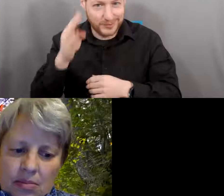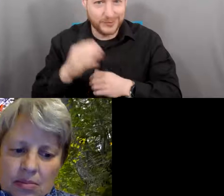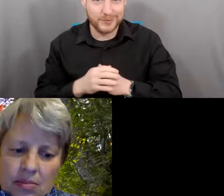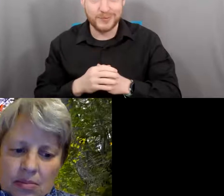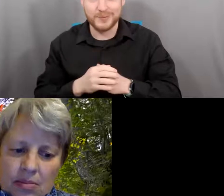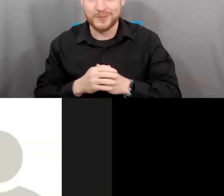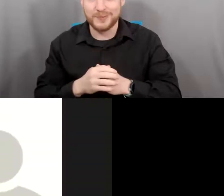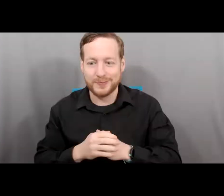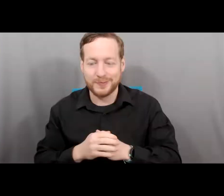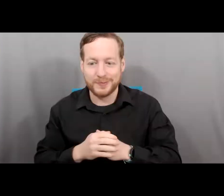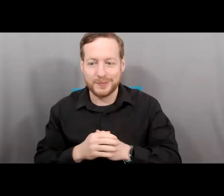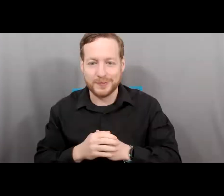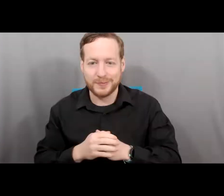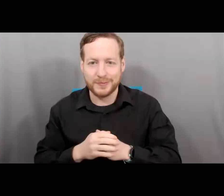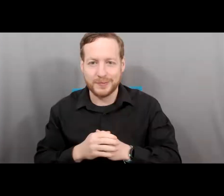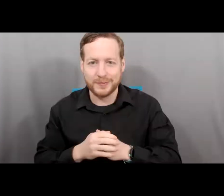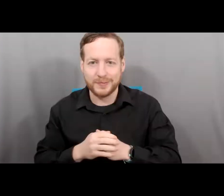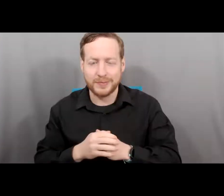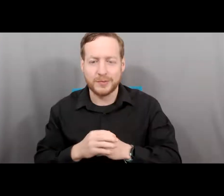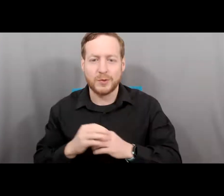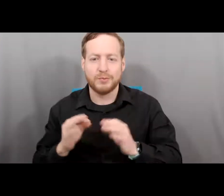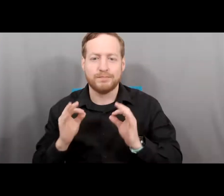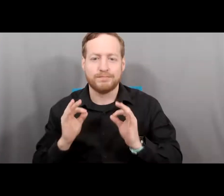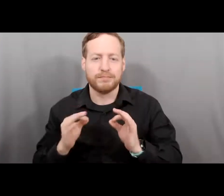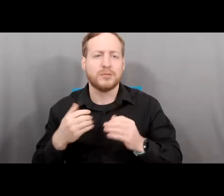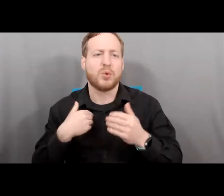Okay, our secretary. Hi, Betsy.